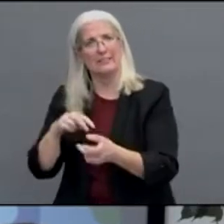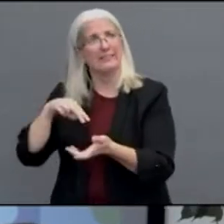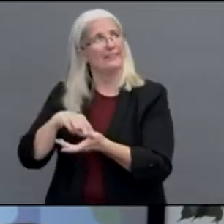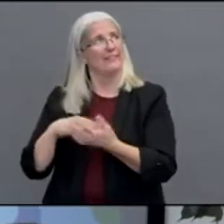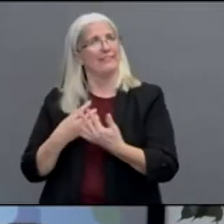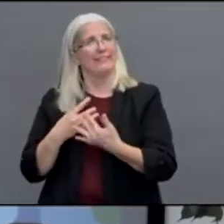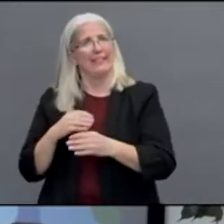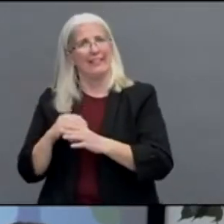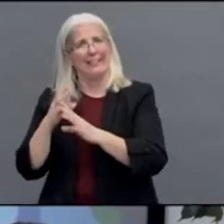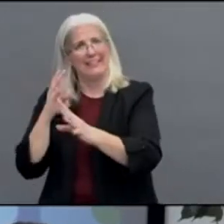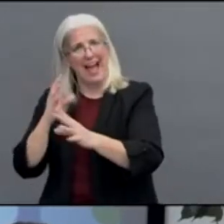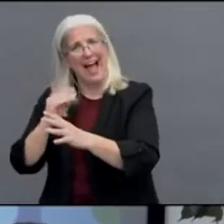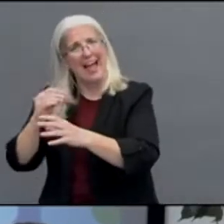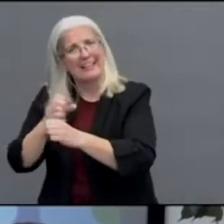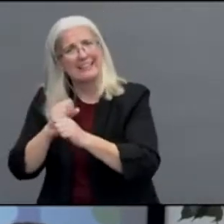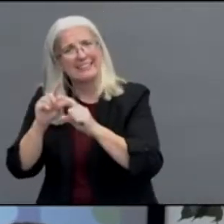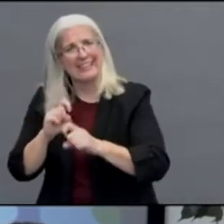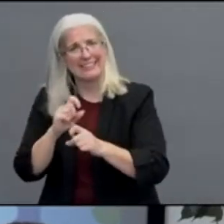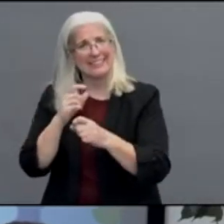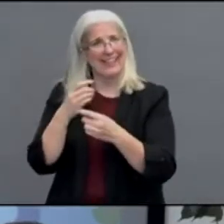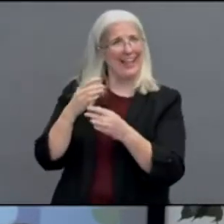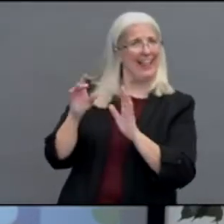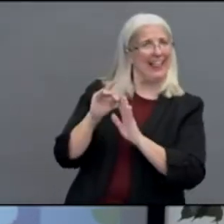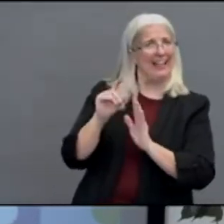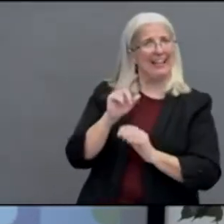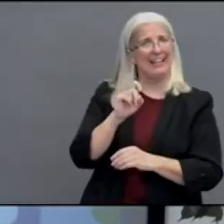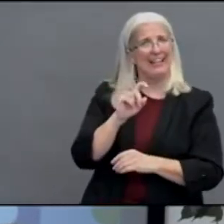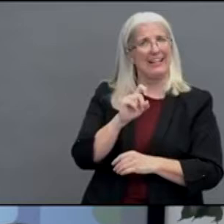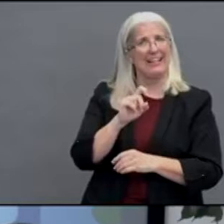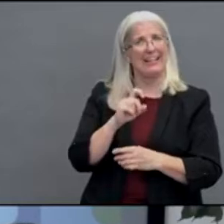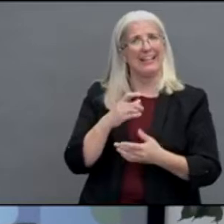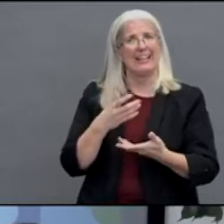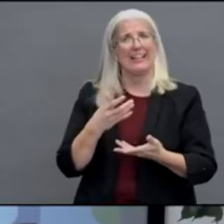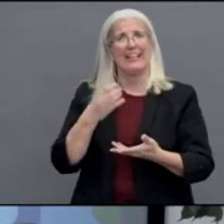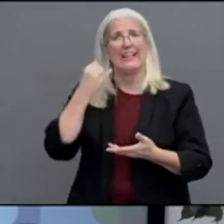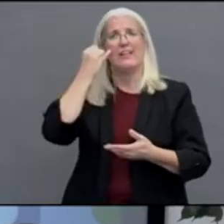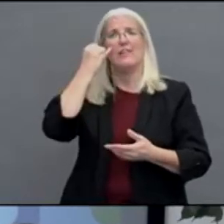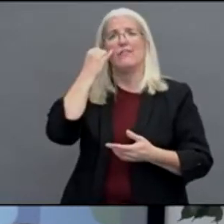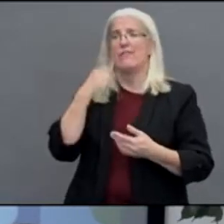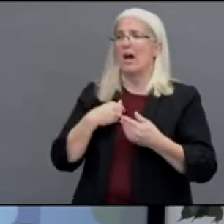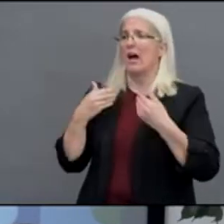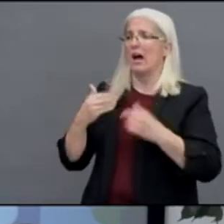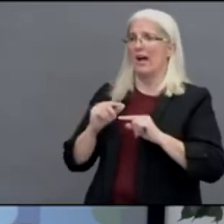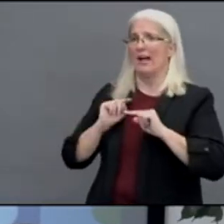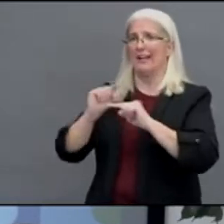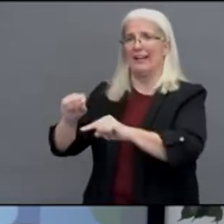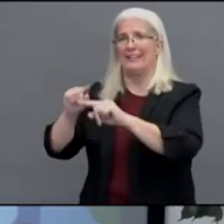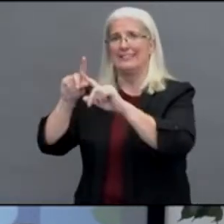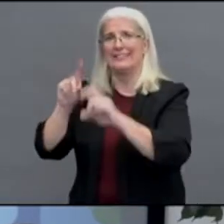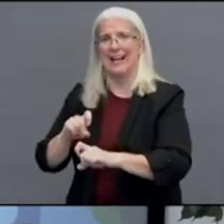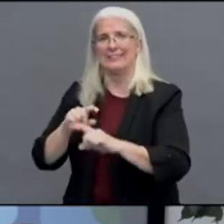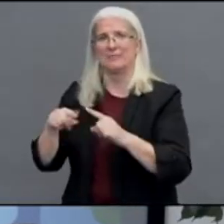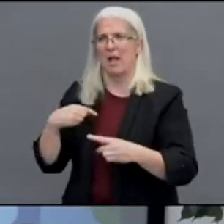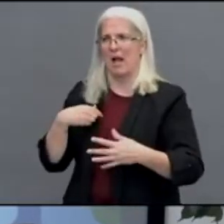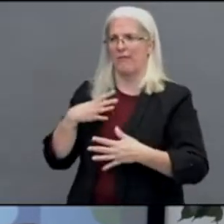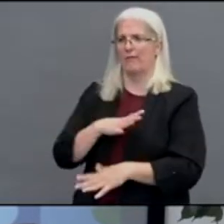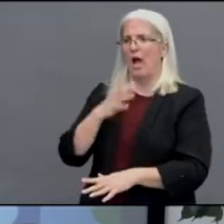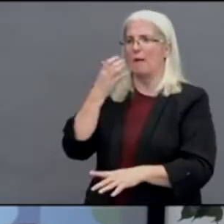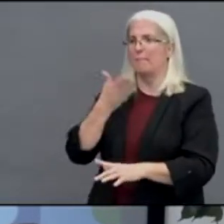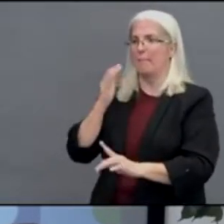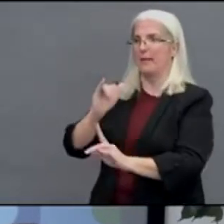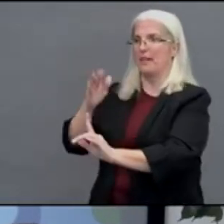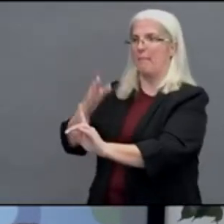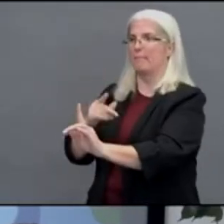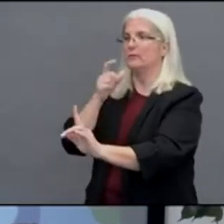I've heard people say, I might get scared that I might even get it there. Is it safe to be there? Absolutely. That's definitely one